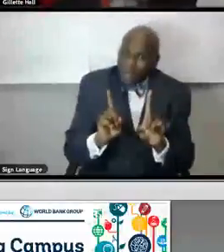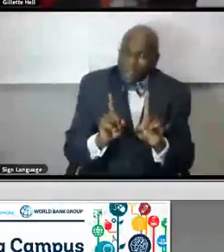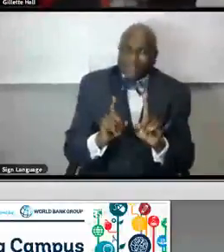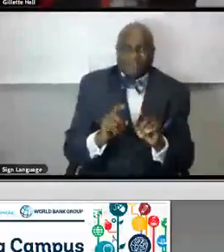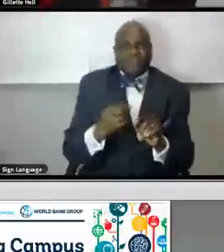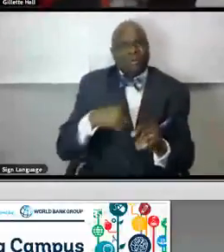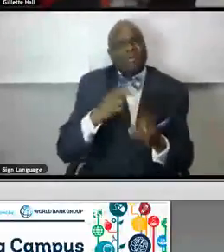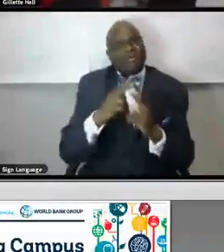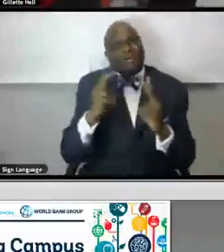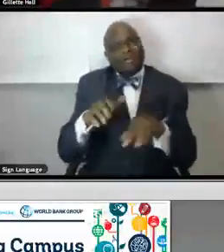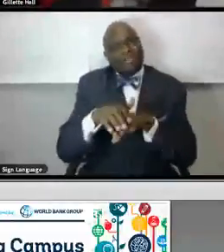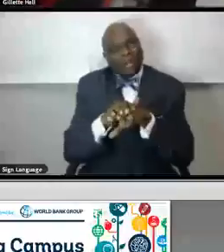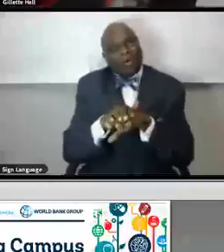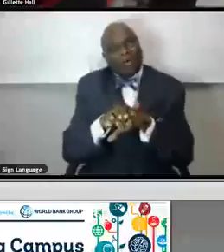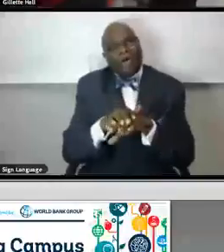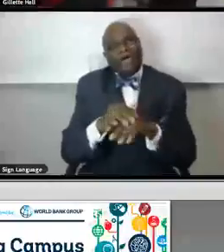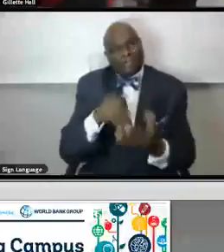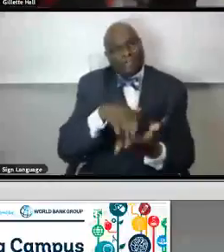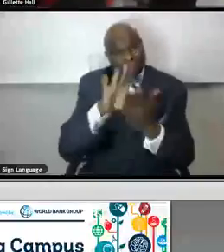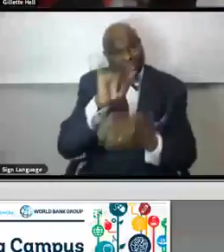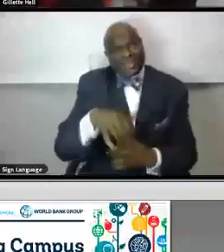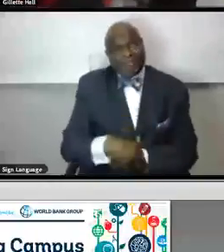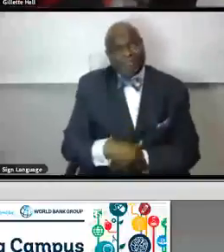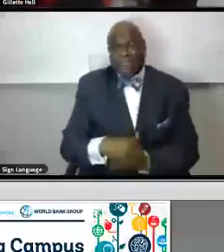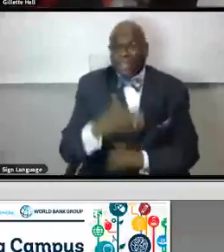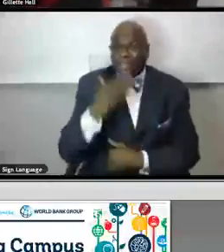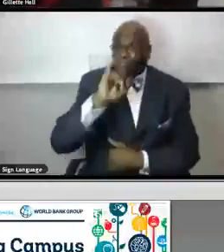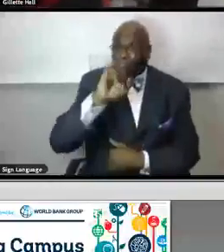we've been very slow to address it. Thank you,